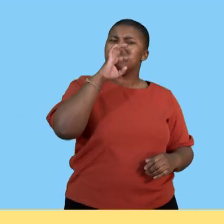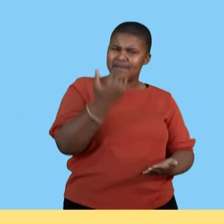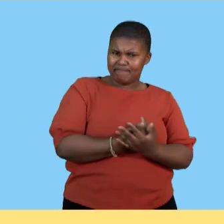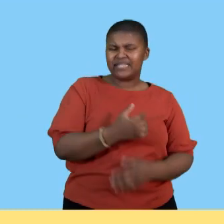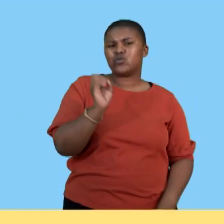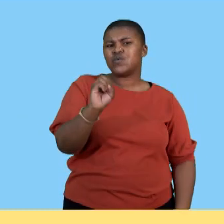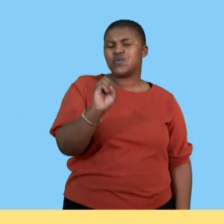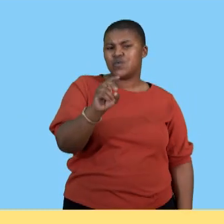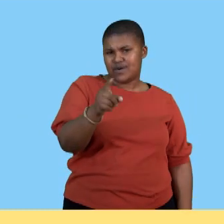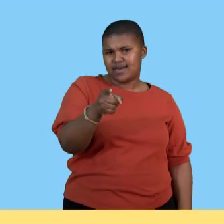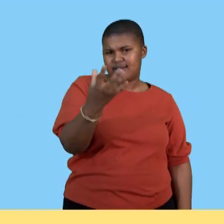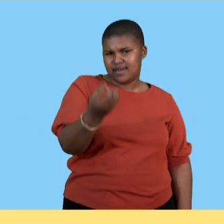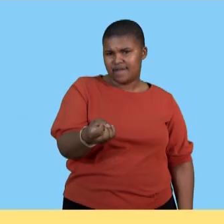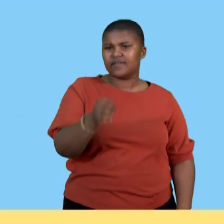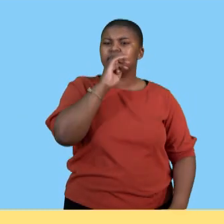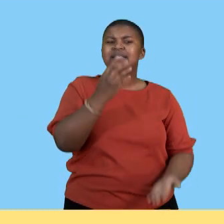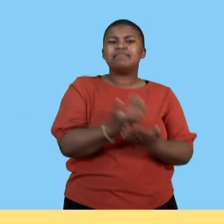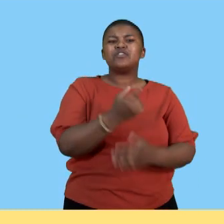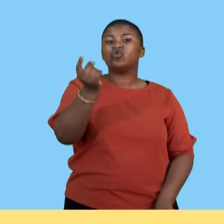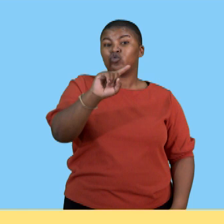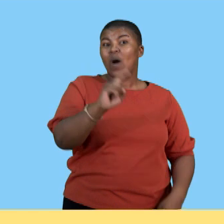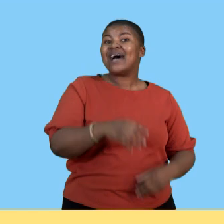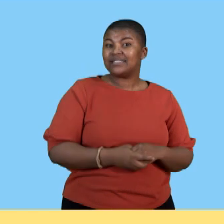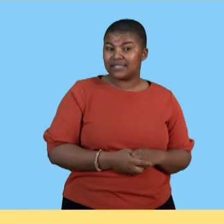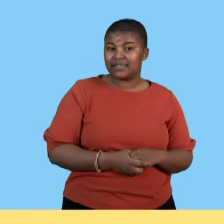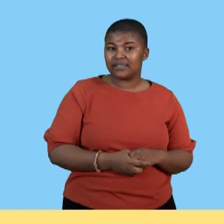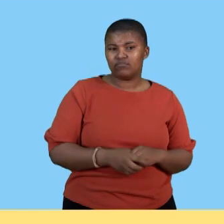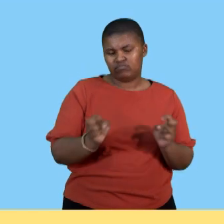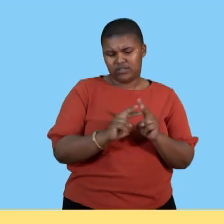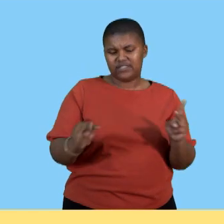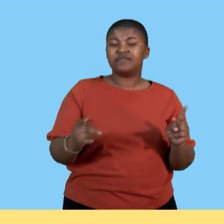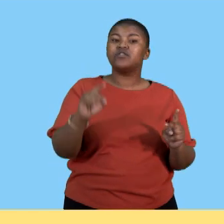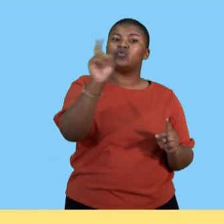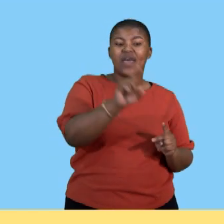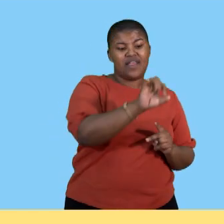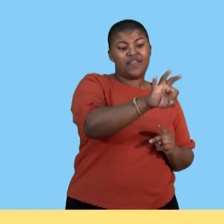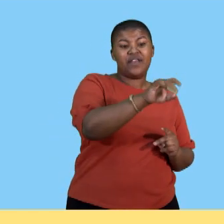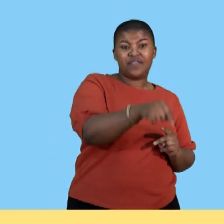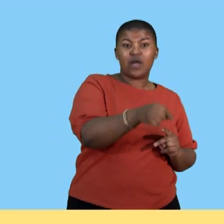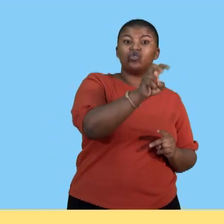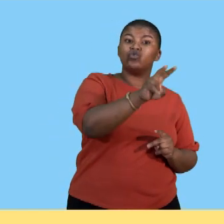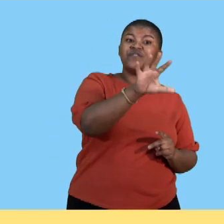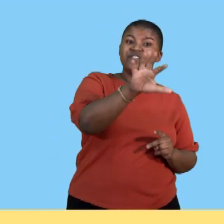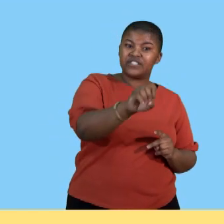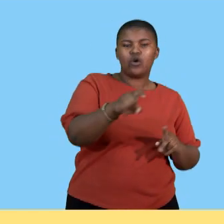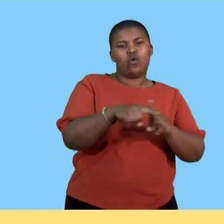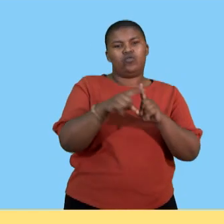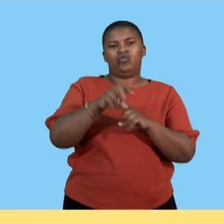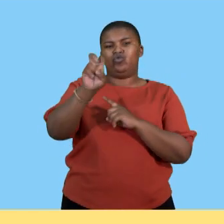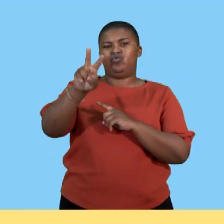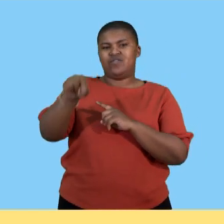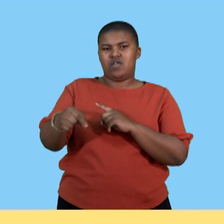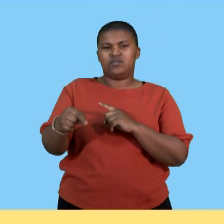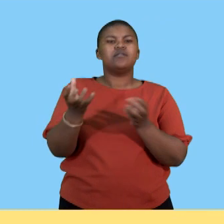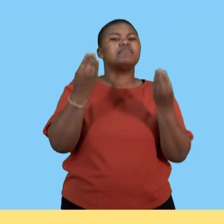that is outstanding, therefore. In the amount outstanding, I'll get the difference between 3,250 and the 2,000. That is